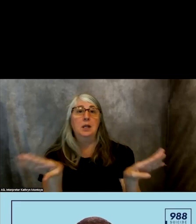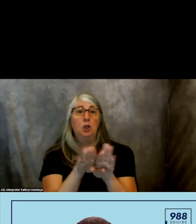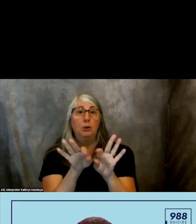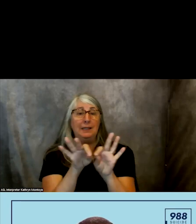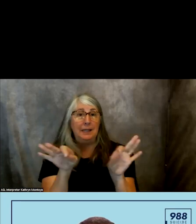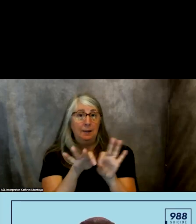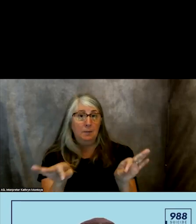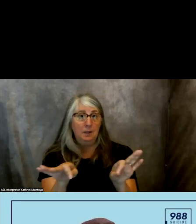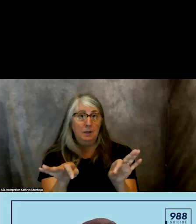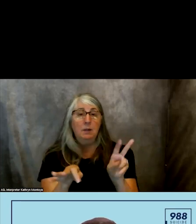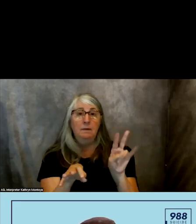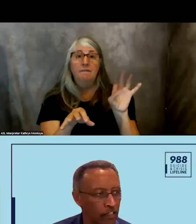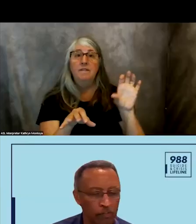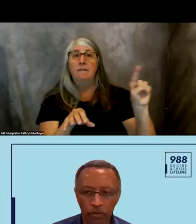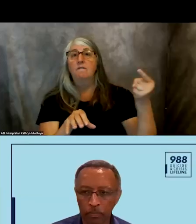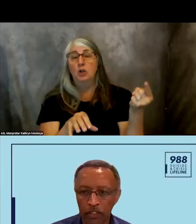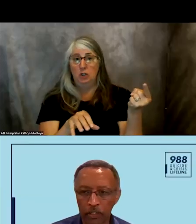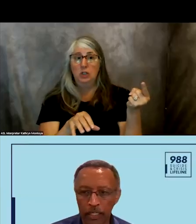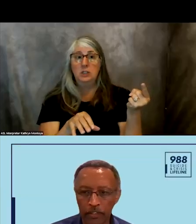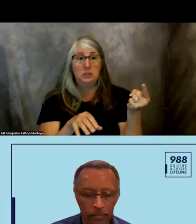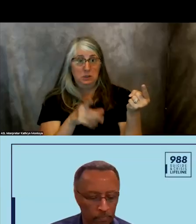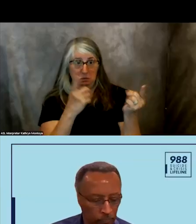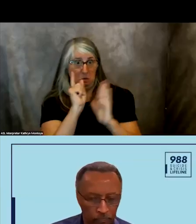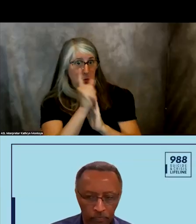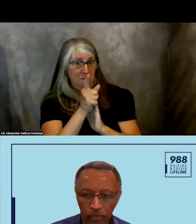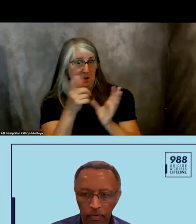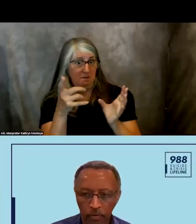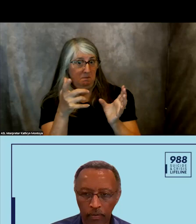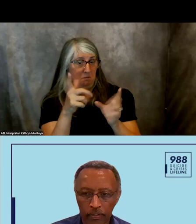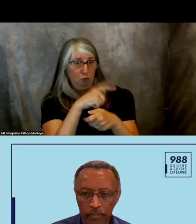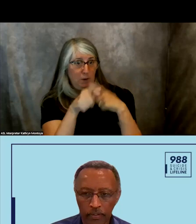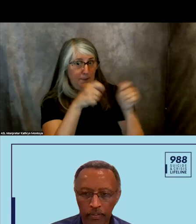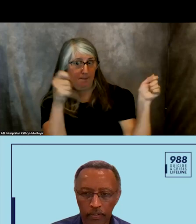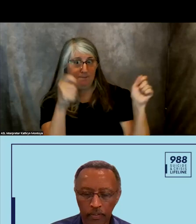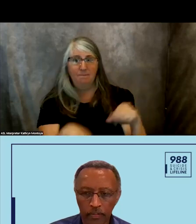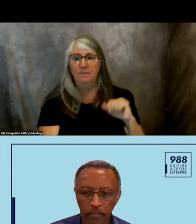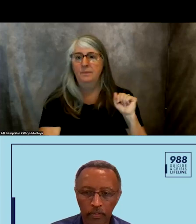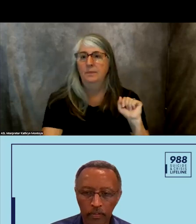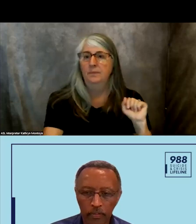we'll start with Vic. Vic, if you would be so kind, sir.